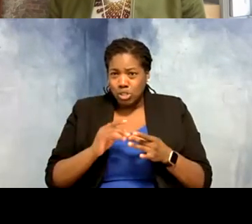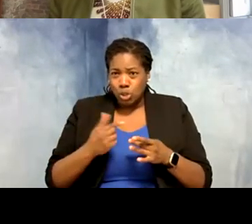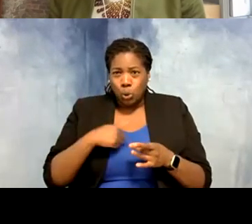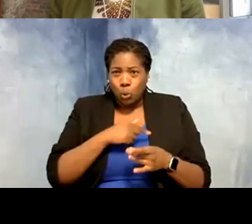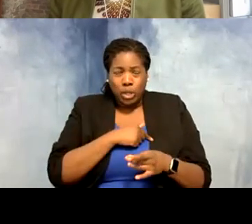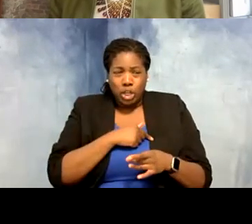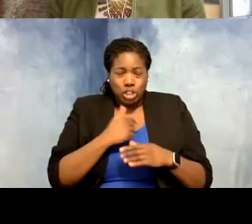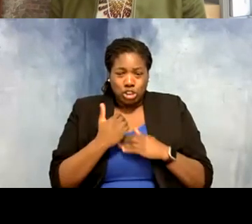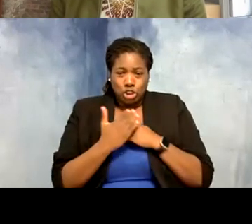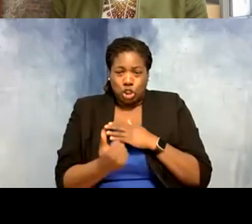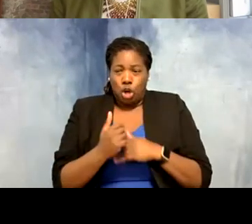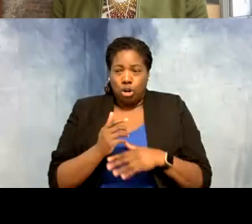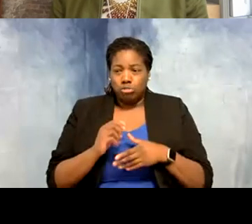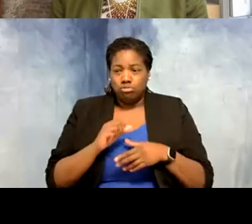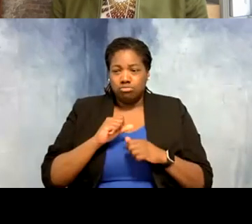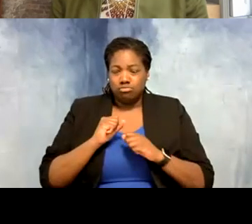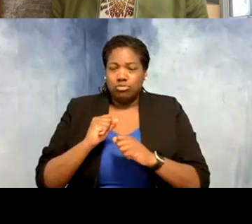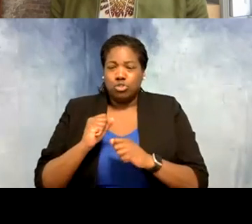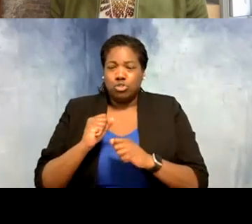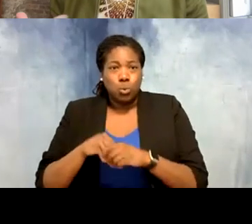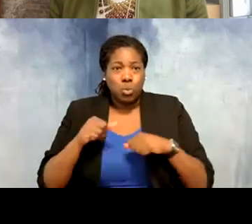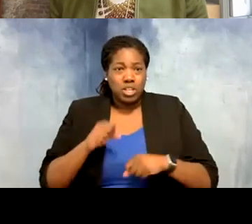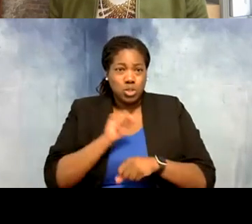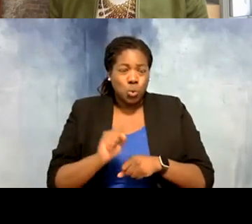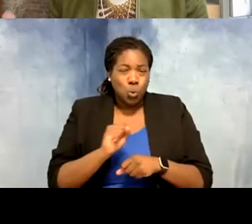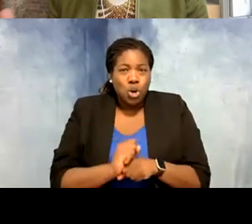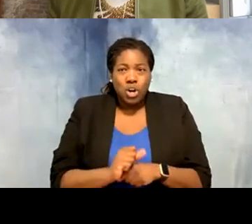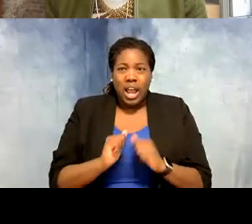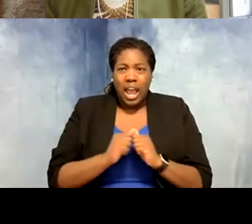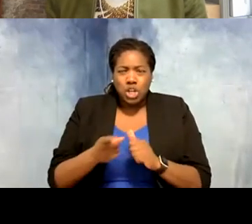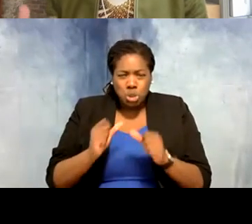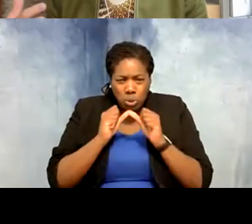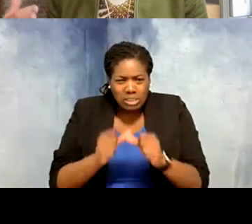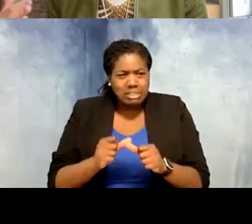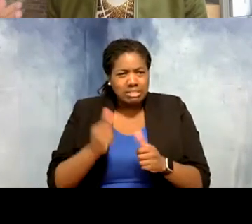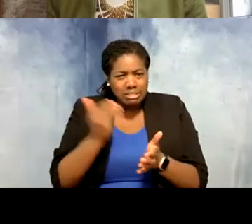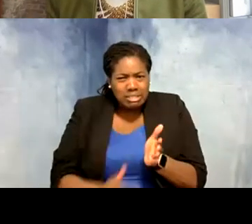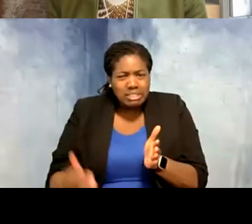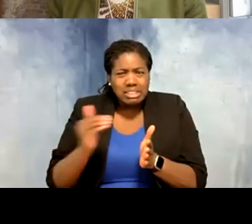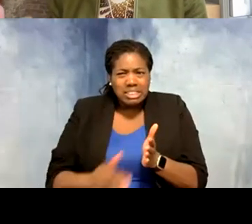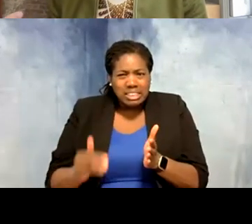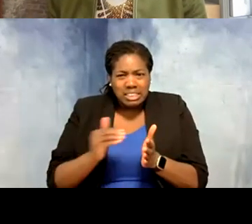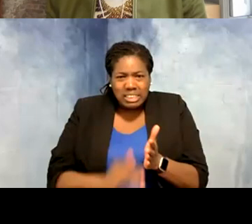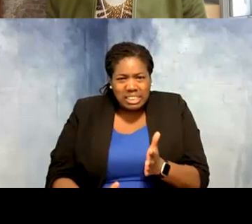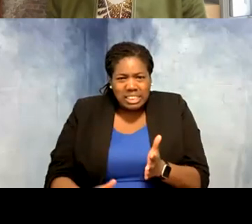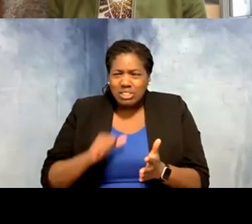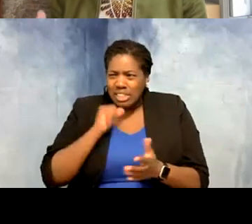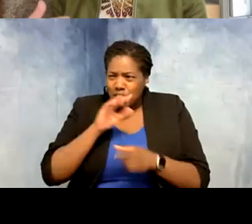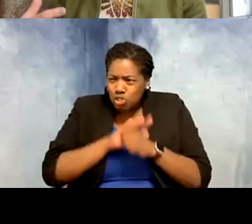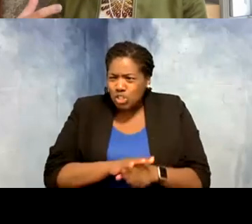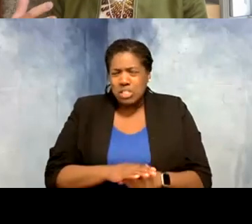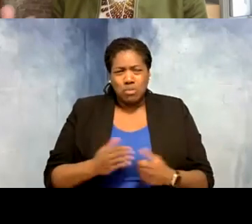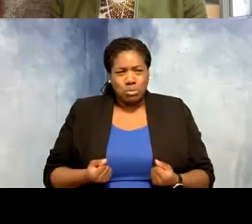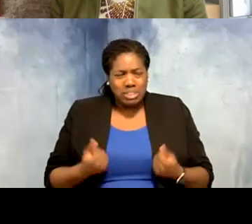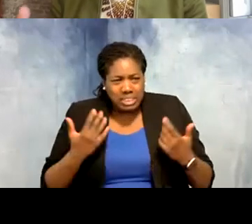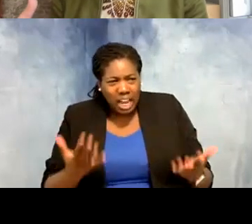just called to this work. You know, some of my friends say to me, like, how do you keep doing this? Like, you just must be so tired and so stressful, and you just have